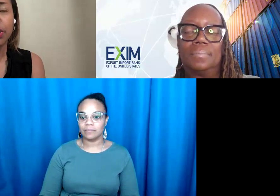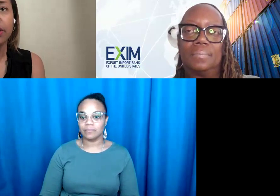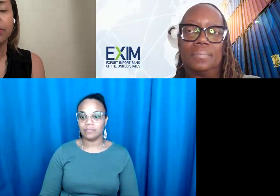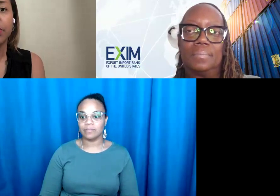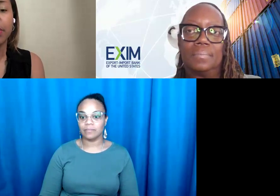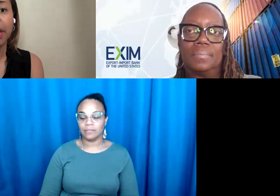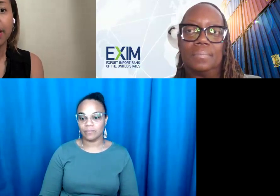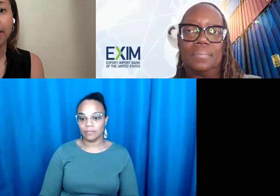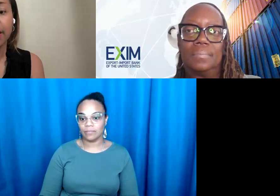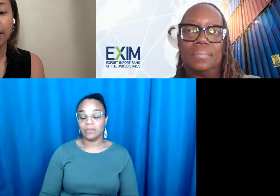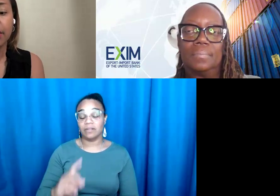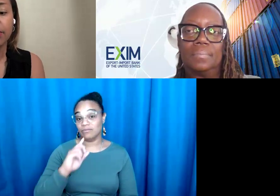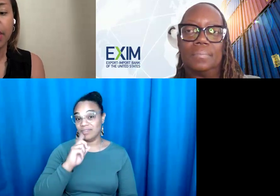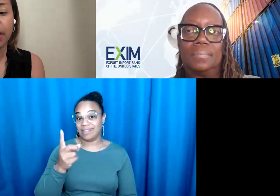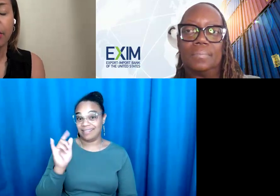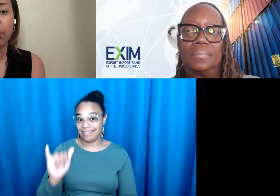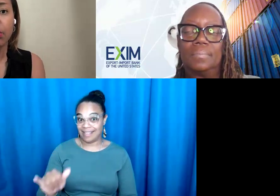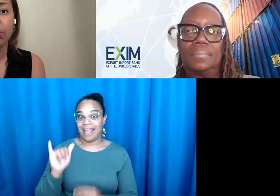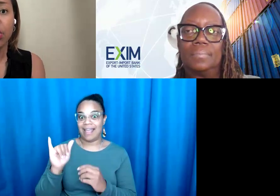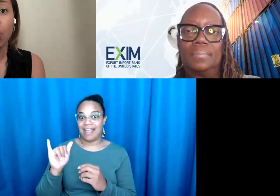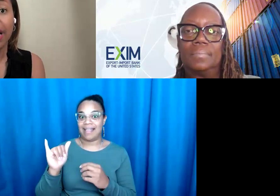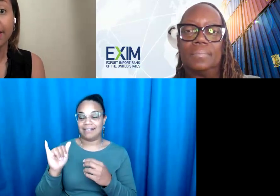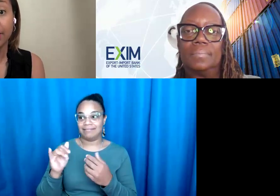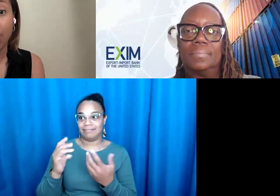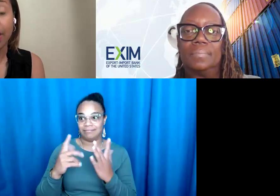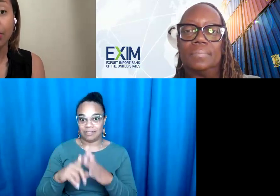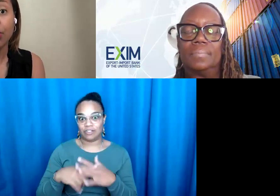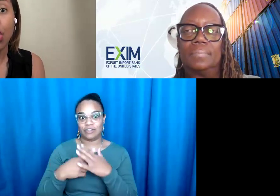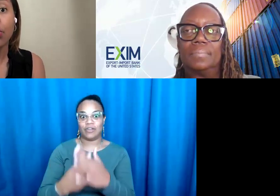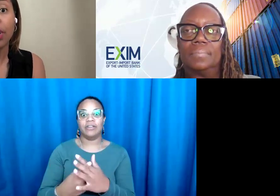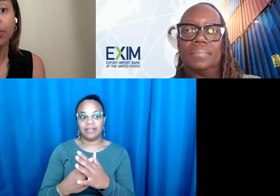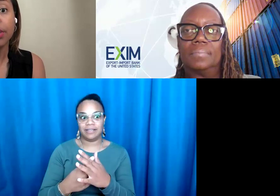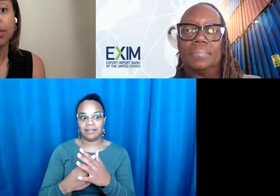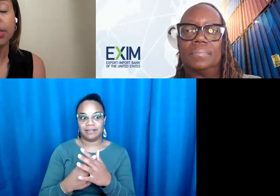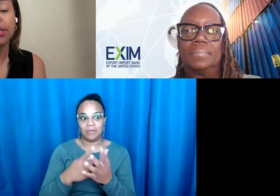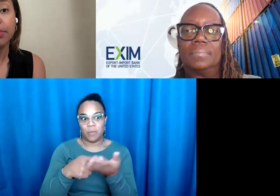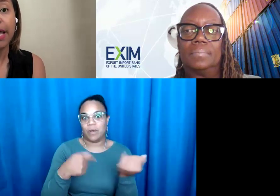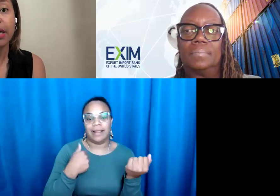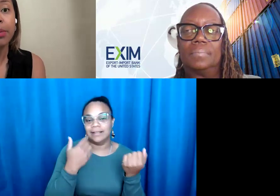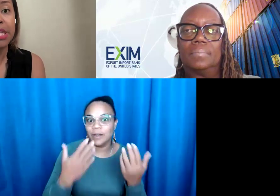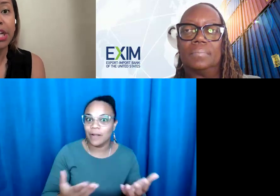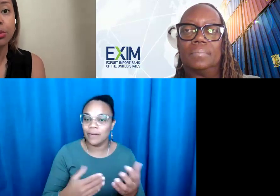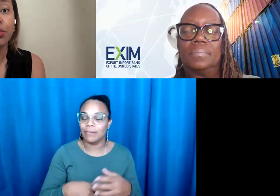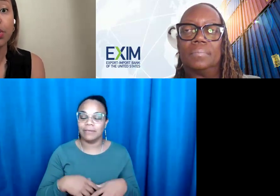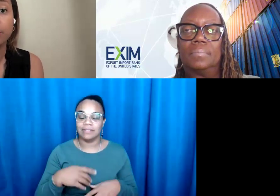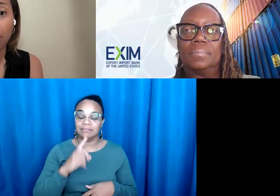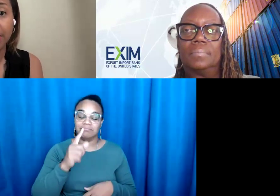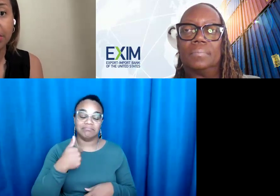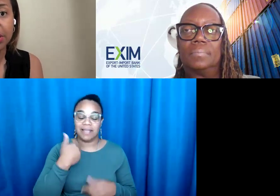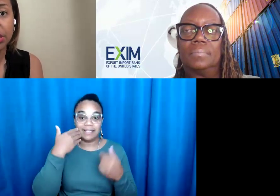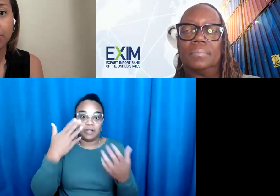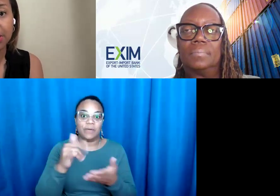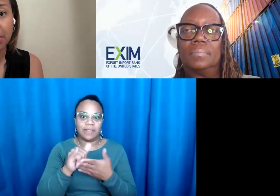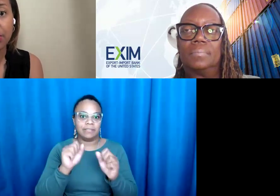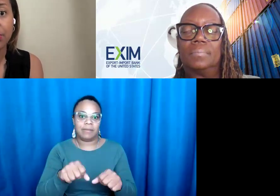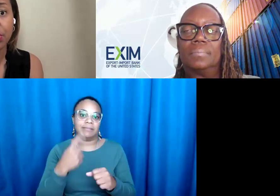was really the beginning of, what I didn't know. I didn't know that it was something that could be tangible for a